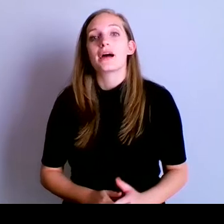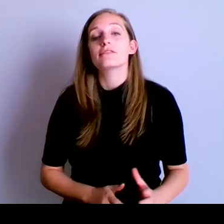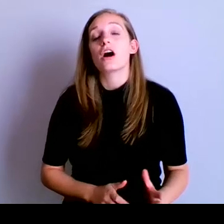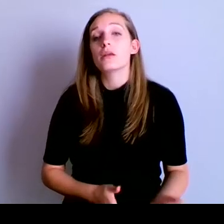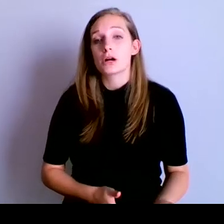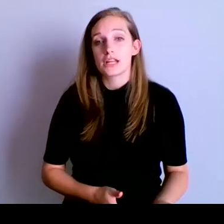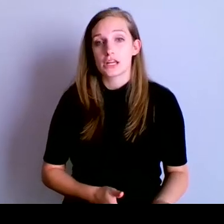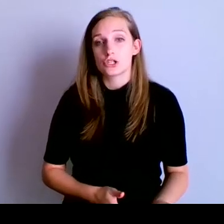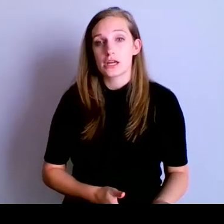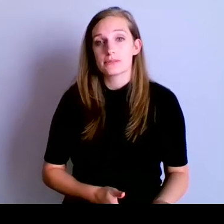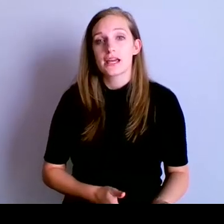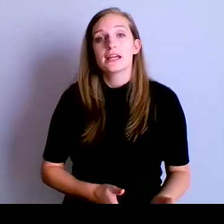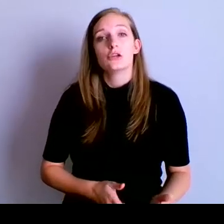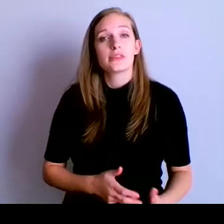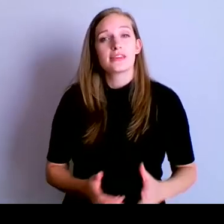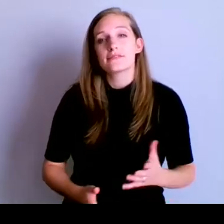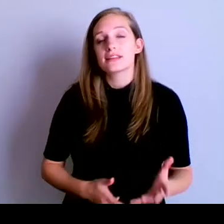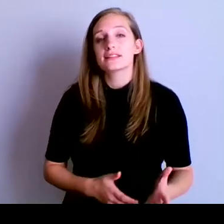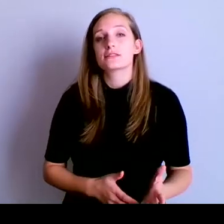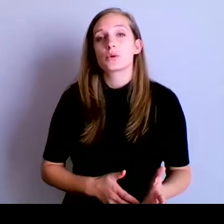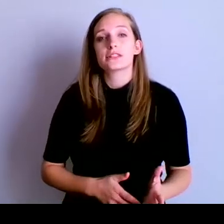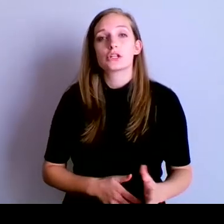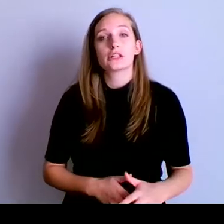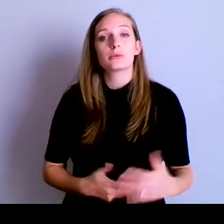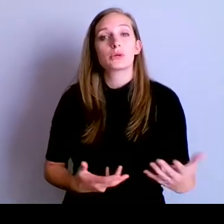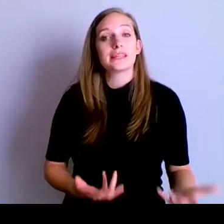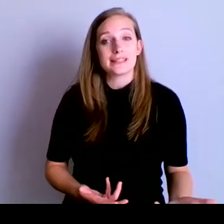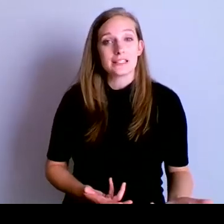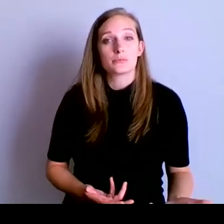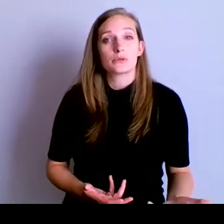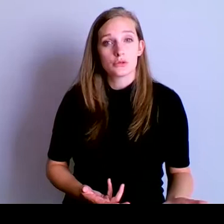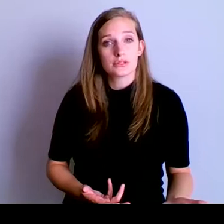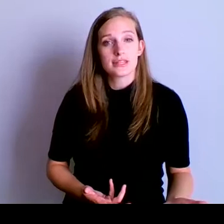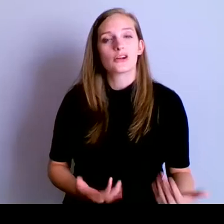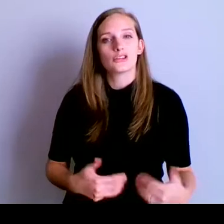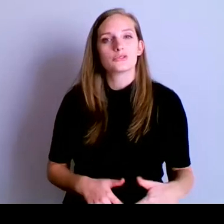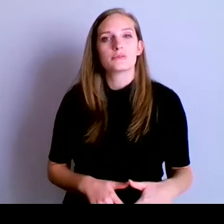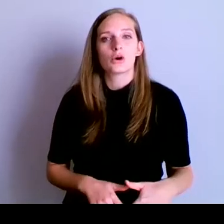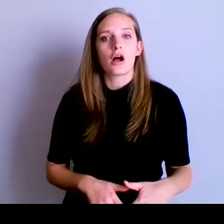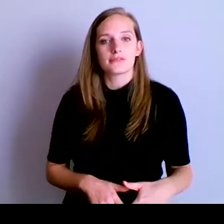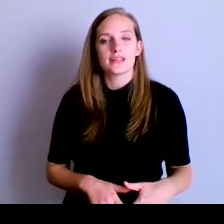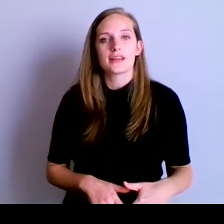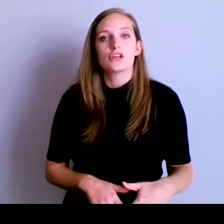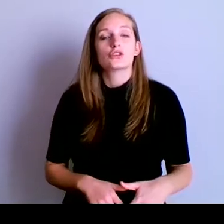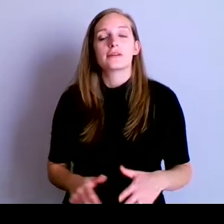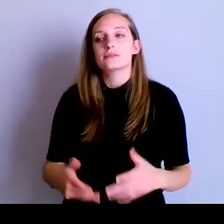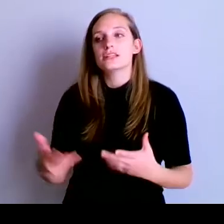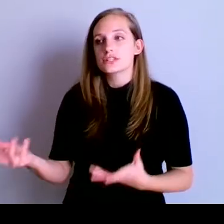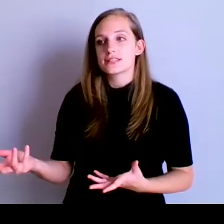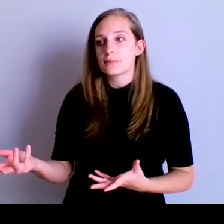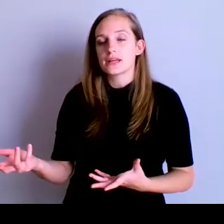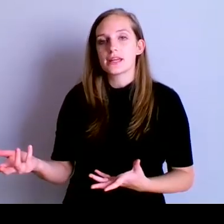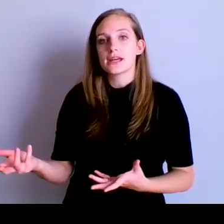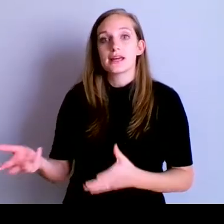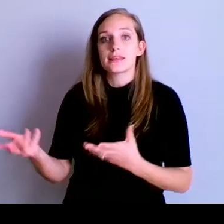We have unmarked handshapes. You can think of these as the ones that are a little bit more easy to produce and are used more often. So if I'm